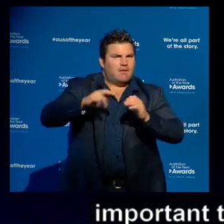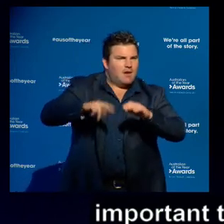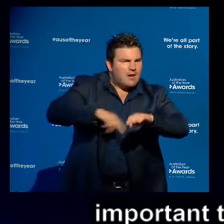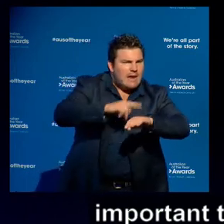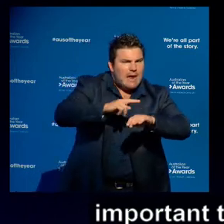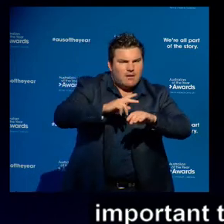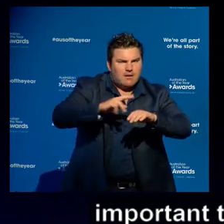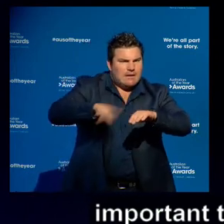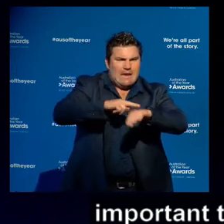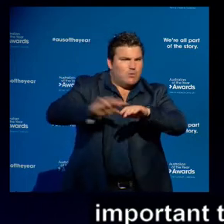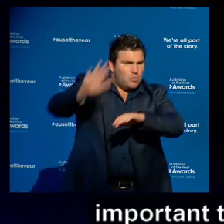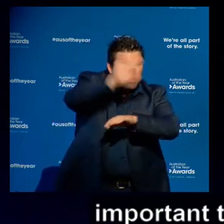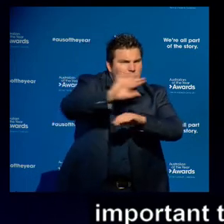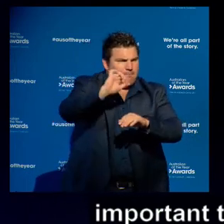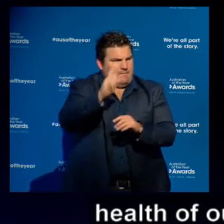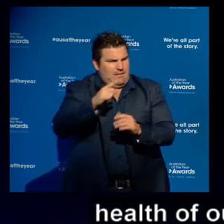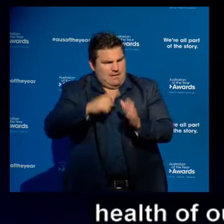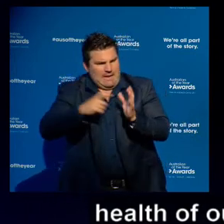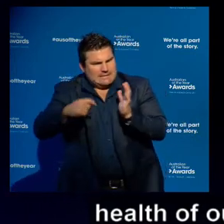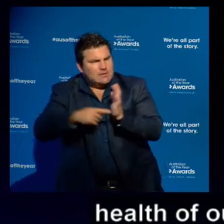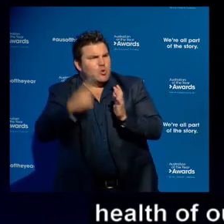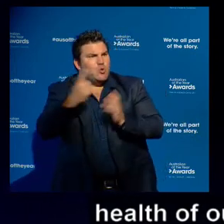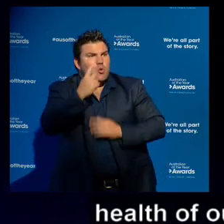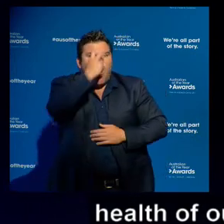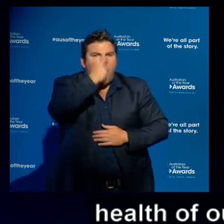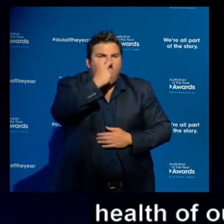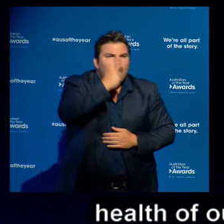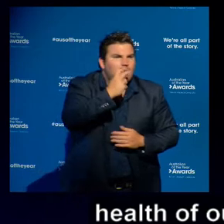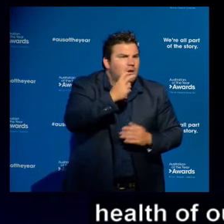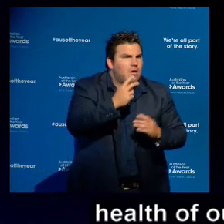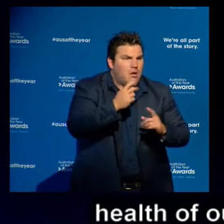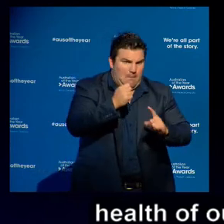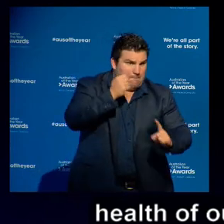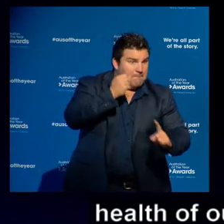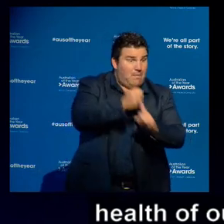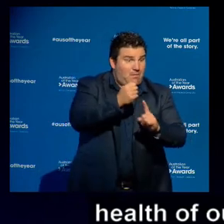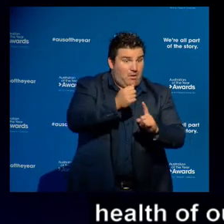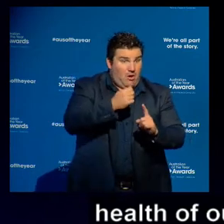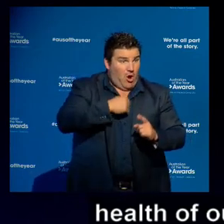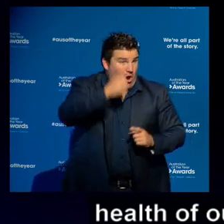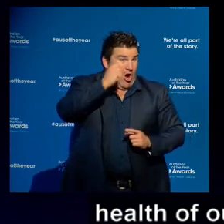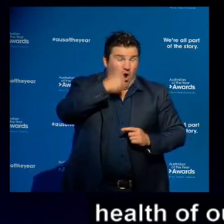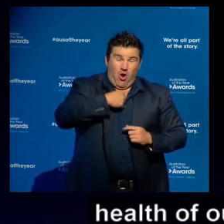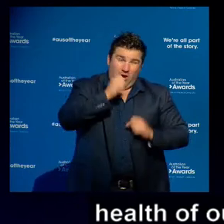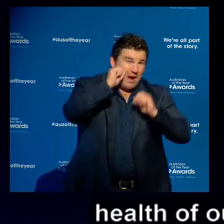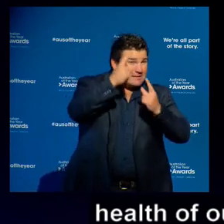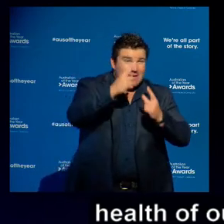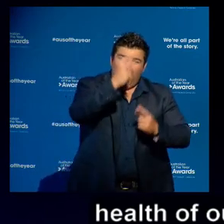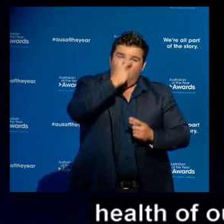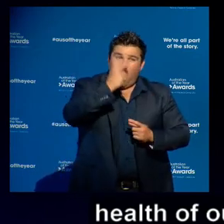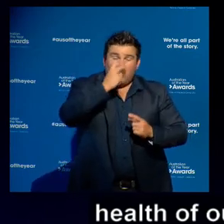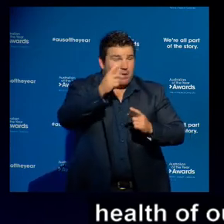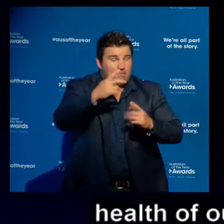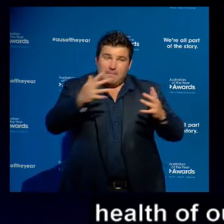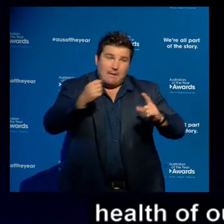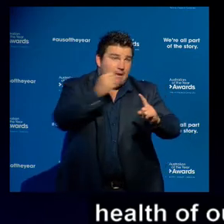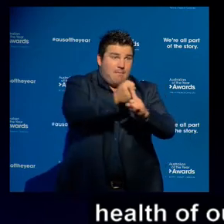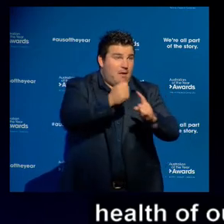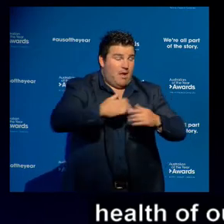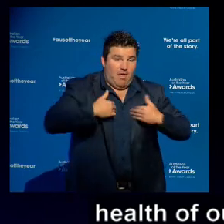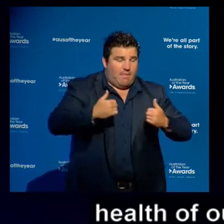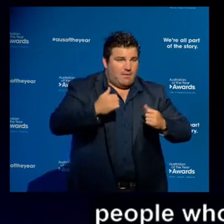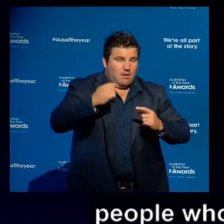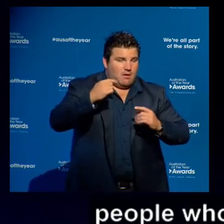vulnerable people, who are the people who are so tragically affected by this virus. So right from the beginning, we